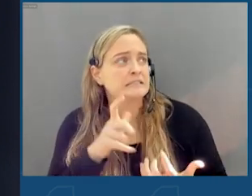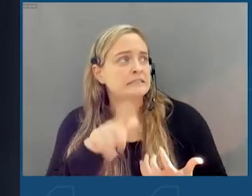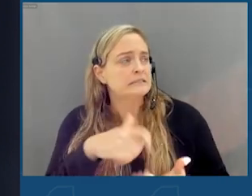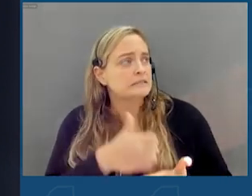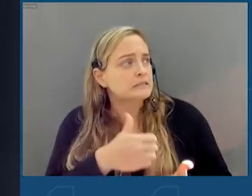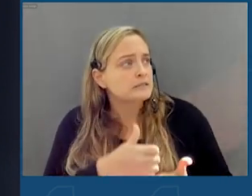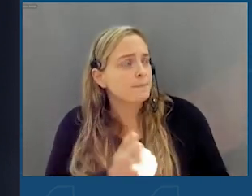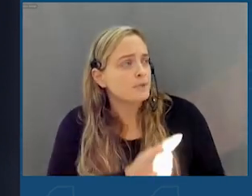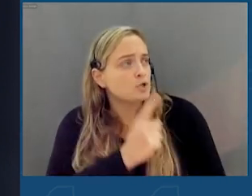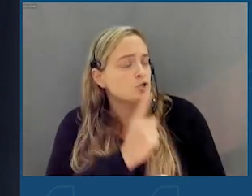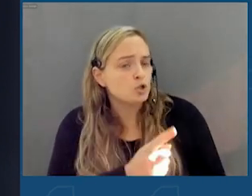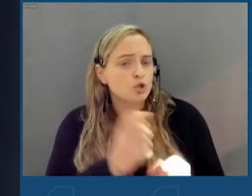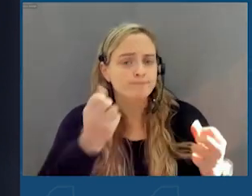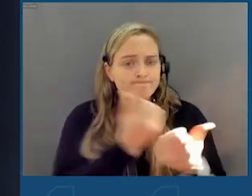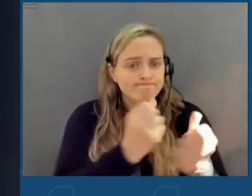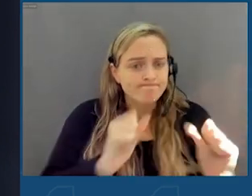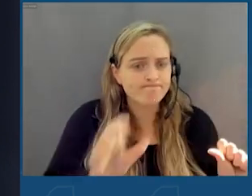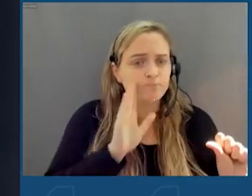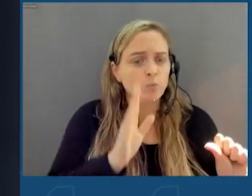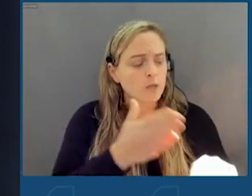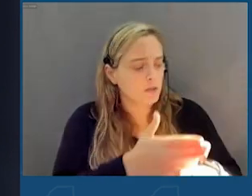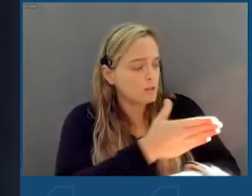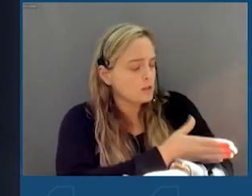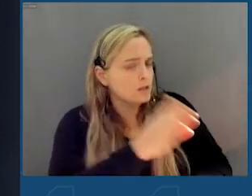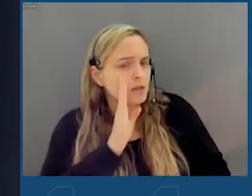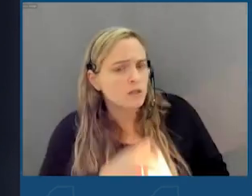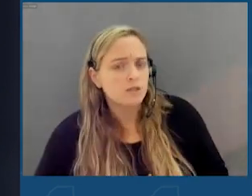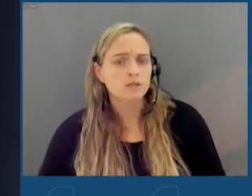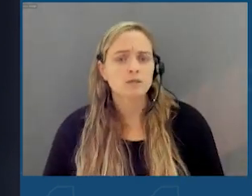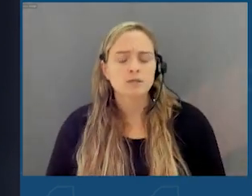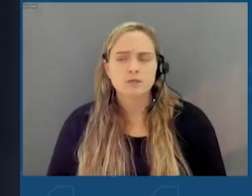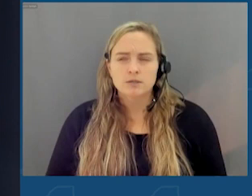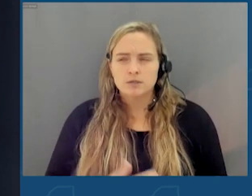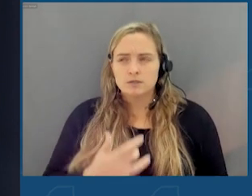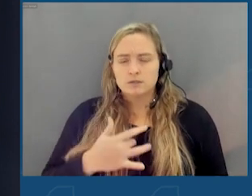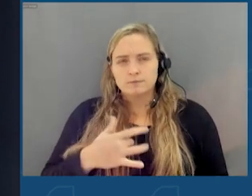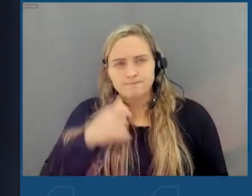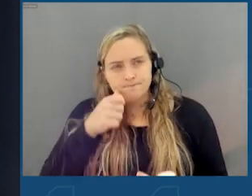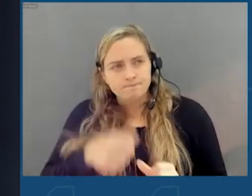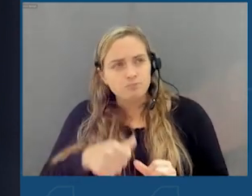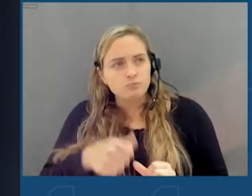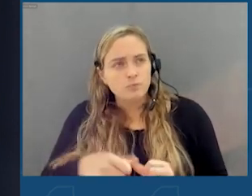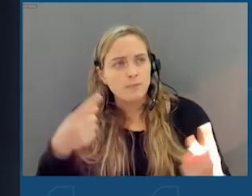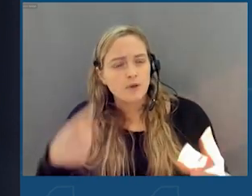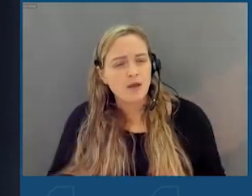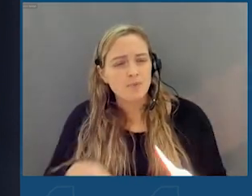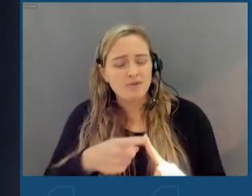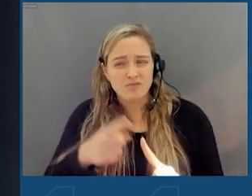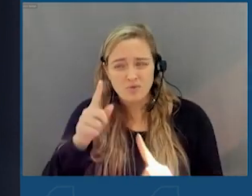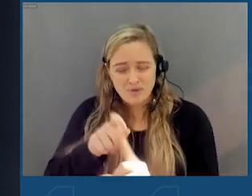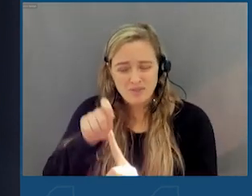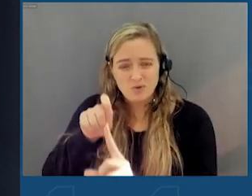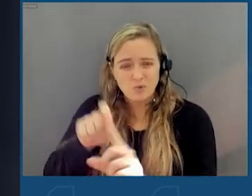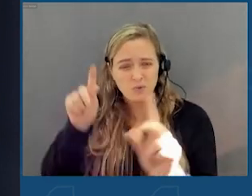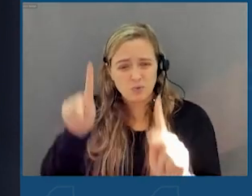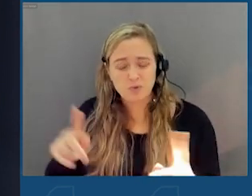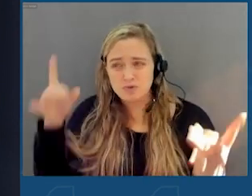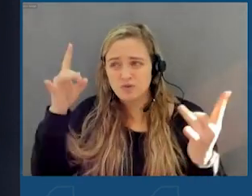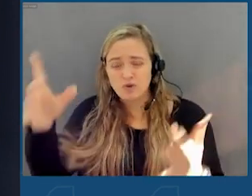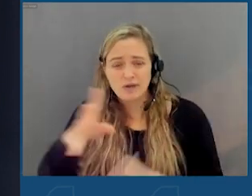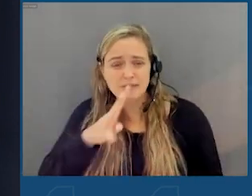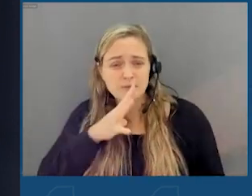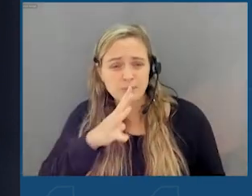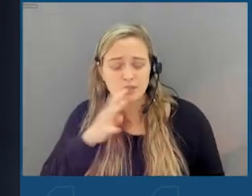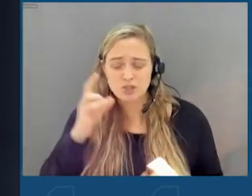okay, that things will get better, reminded me of the emotional toll that comes from being the target of hate speech and